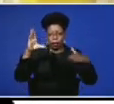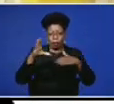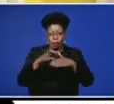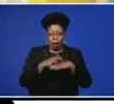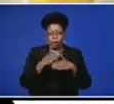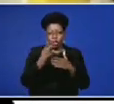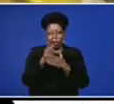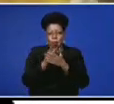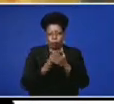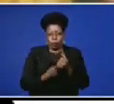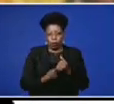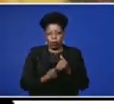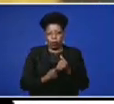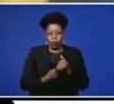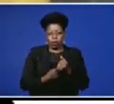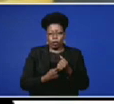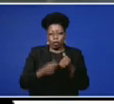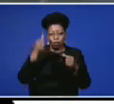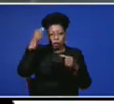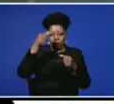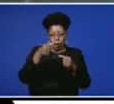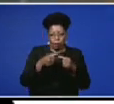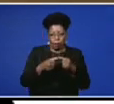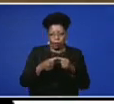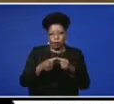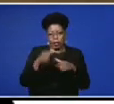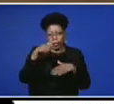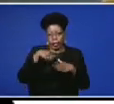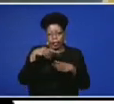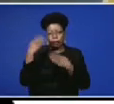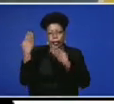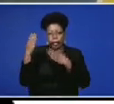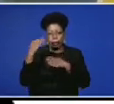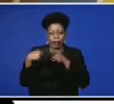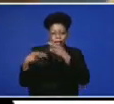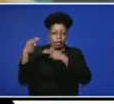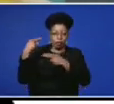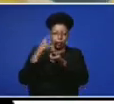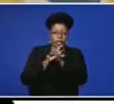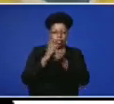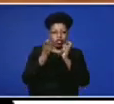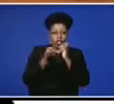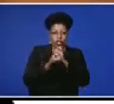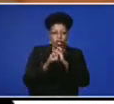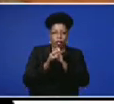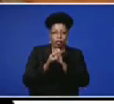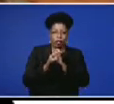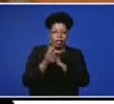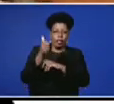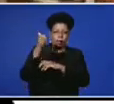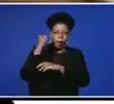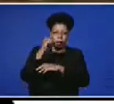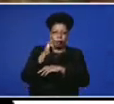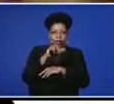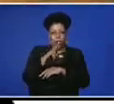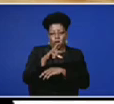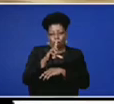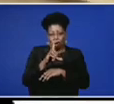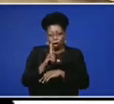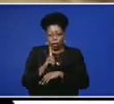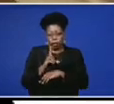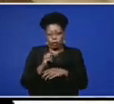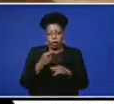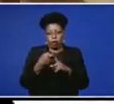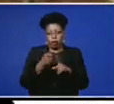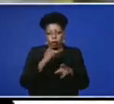at heart couple retraced the footsteps of Bahamian history by transforming their backyard into the olden days. From these